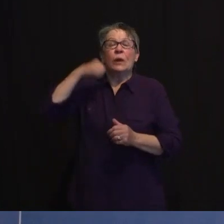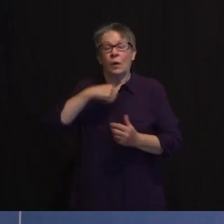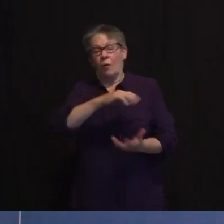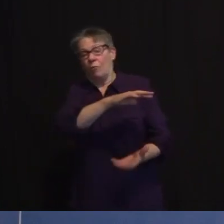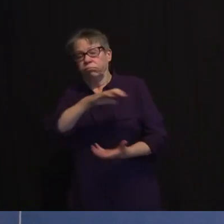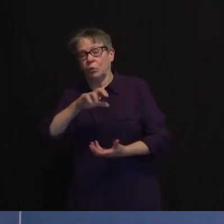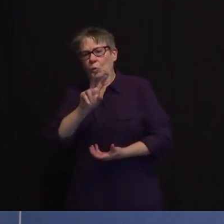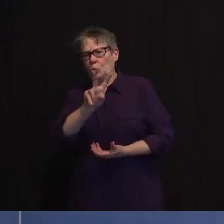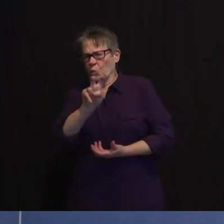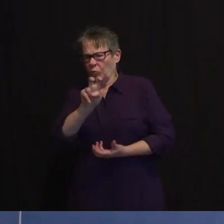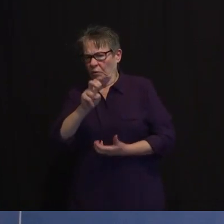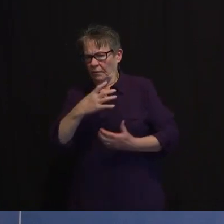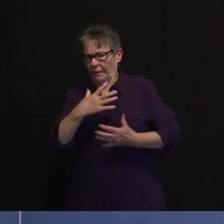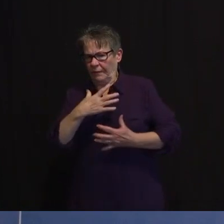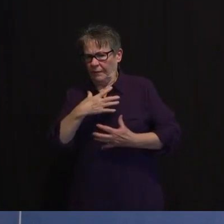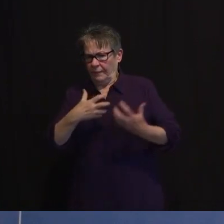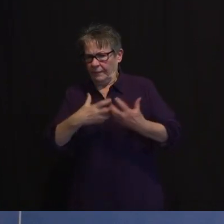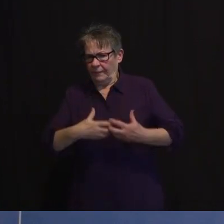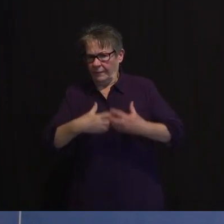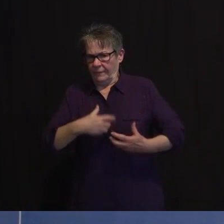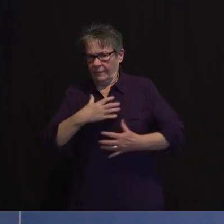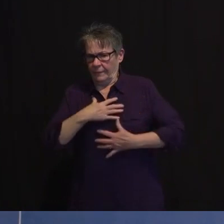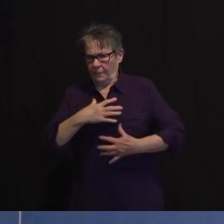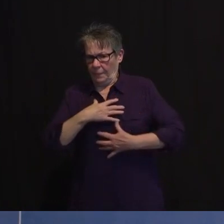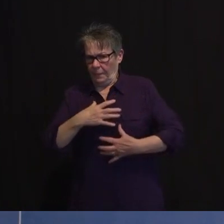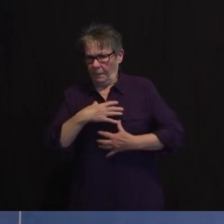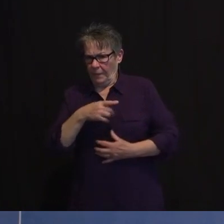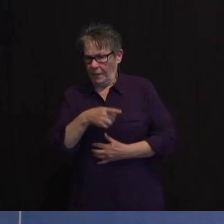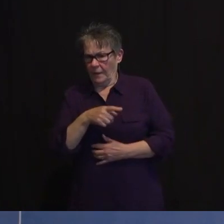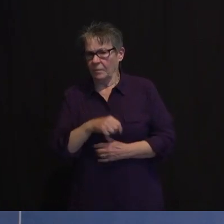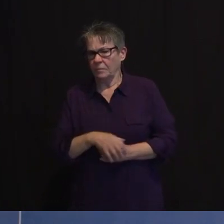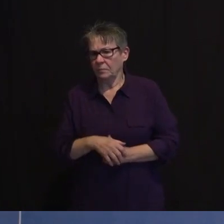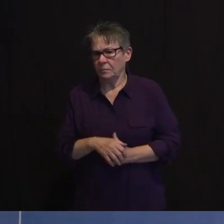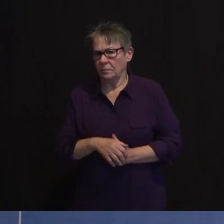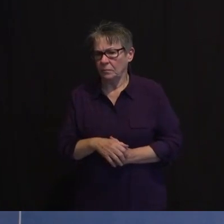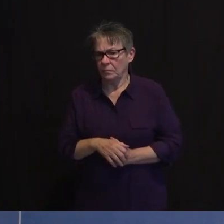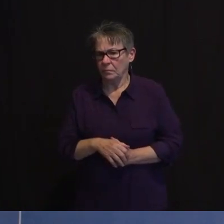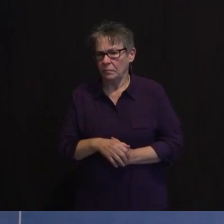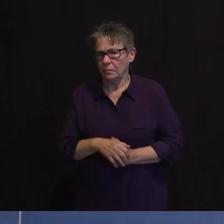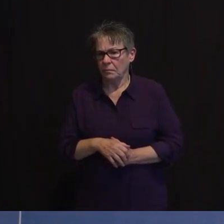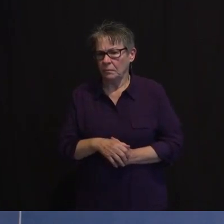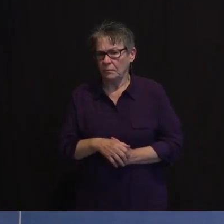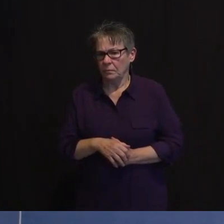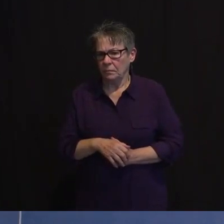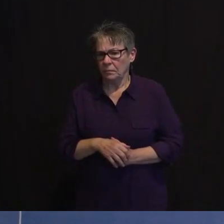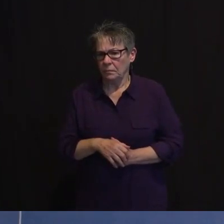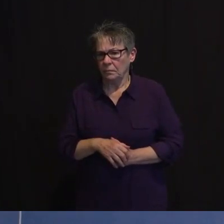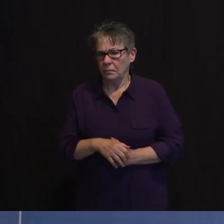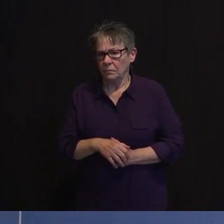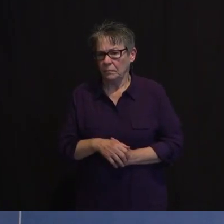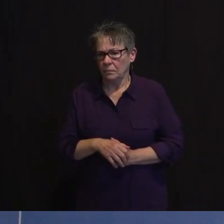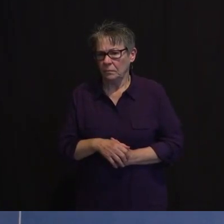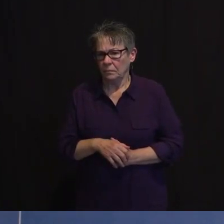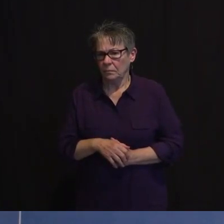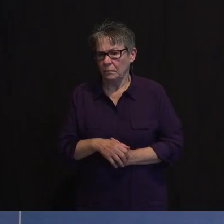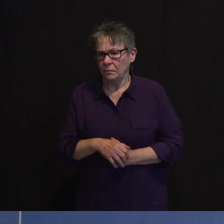evening, 7 hospitals went on divert because they were full, primarily critical care